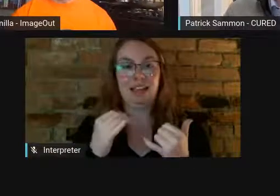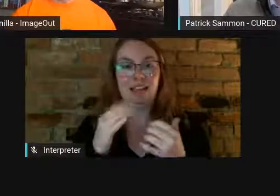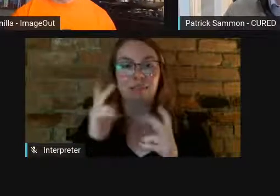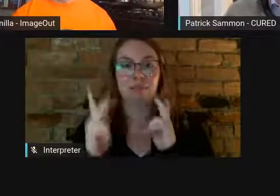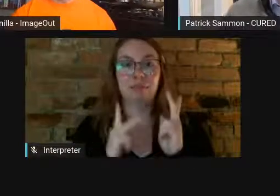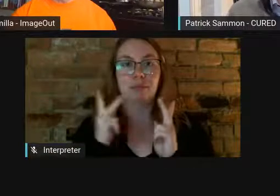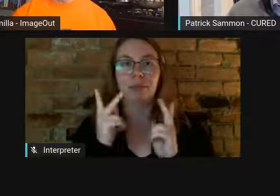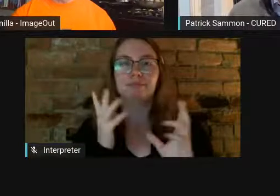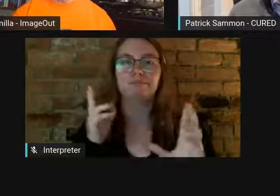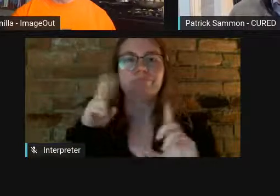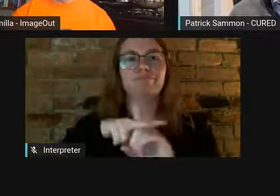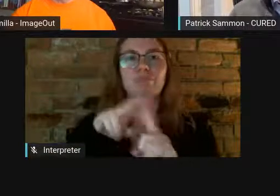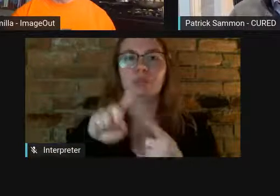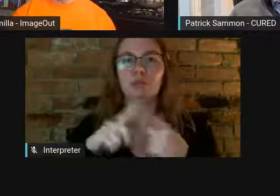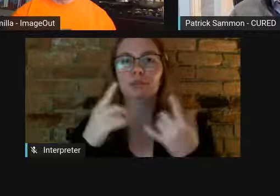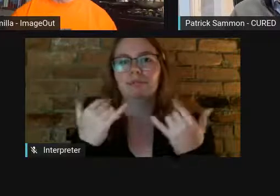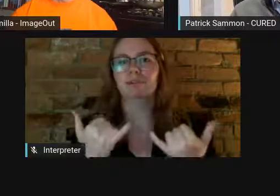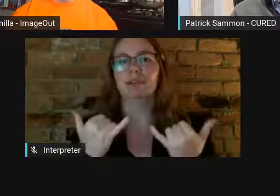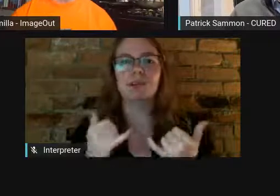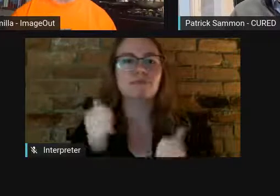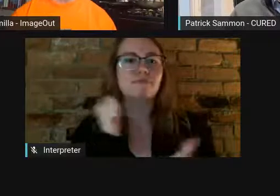of this dramatic story.